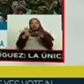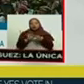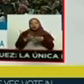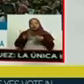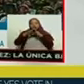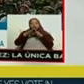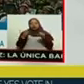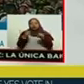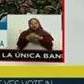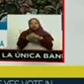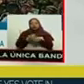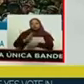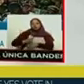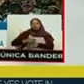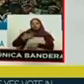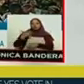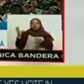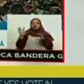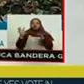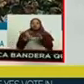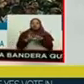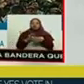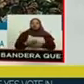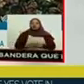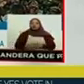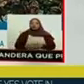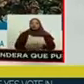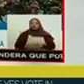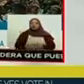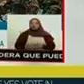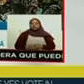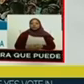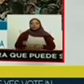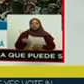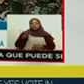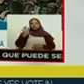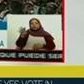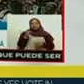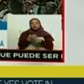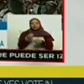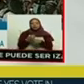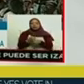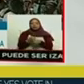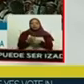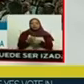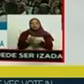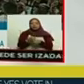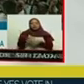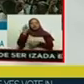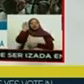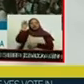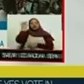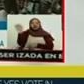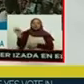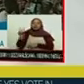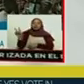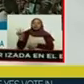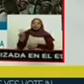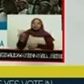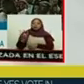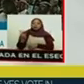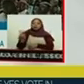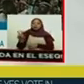to conspire with their Guyanese lackeys, who they're trying to buy off with the promise of handsome profits from